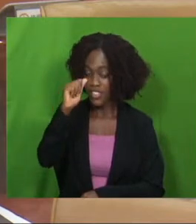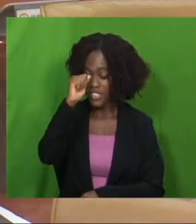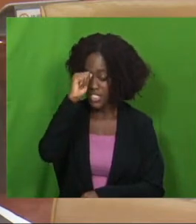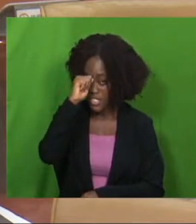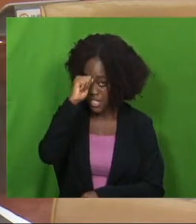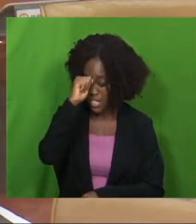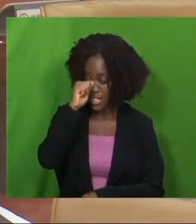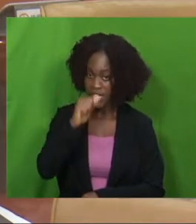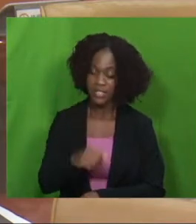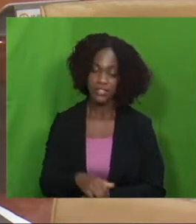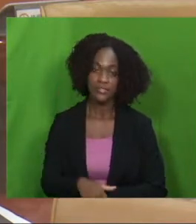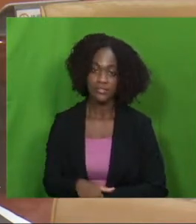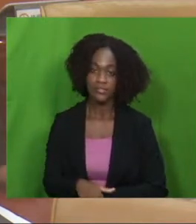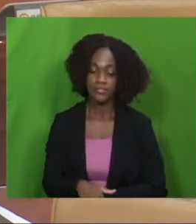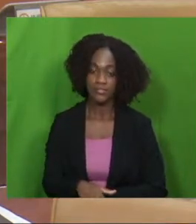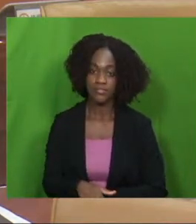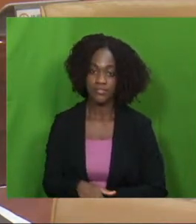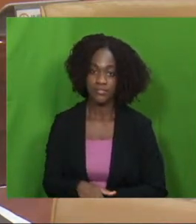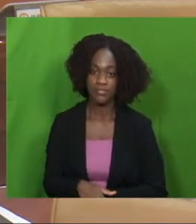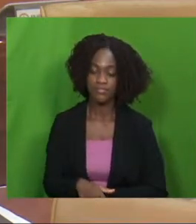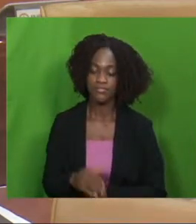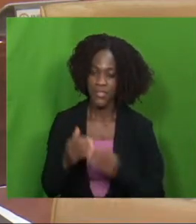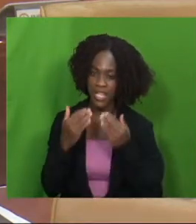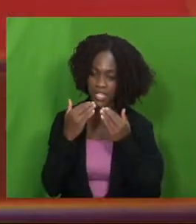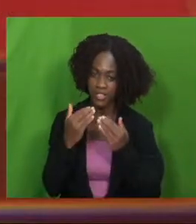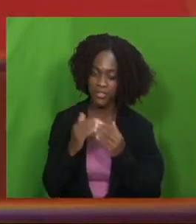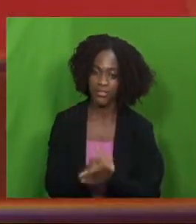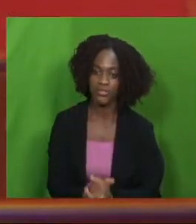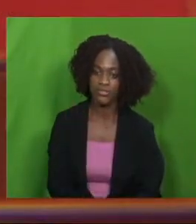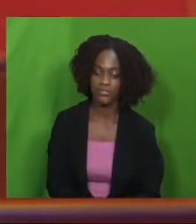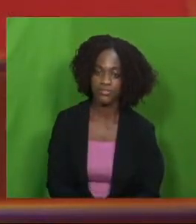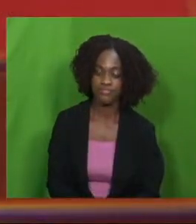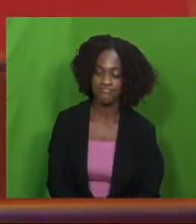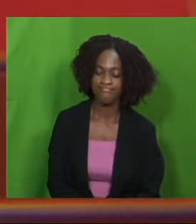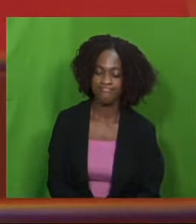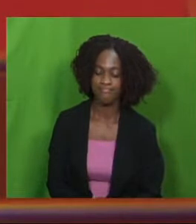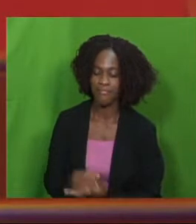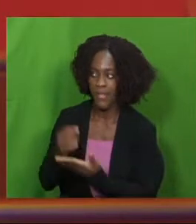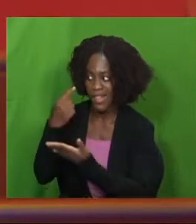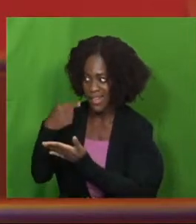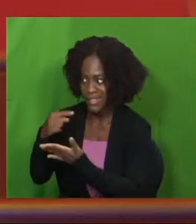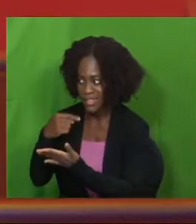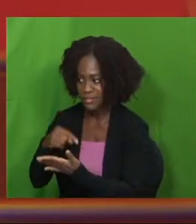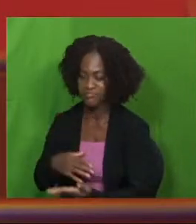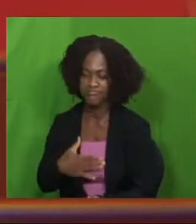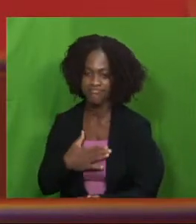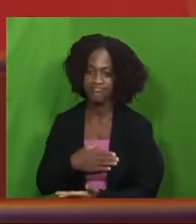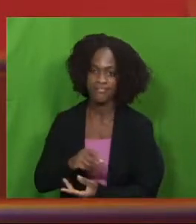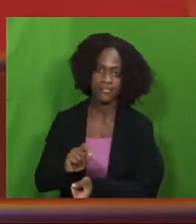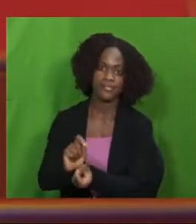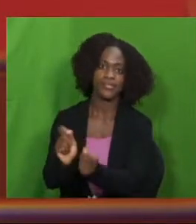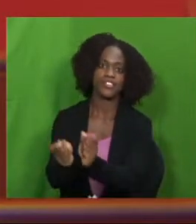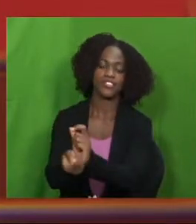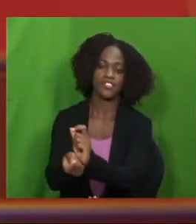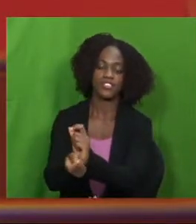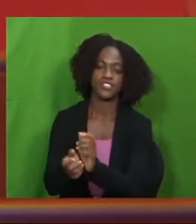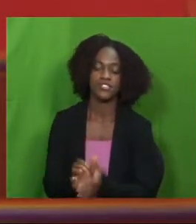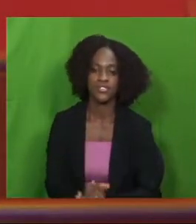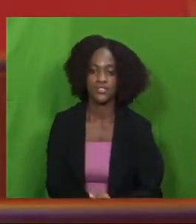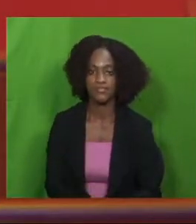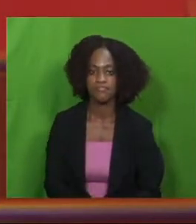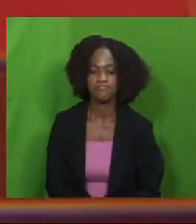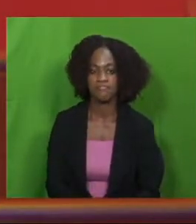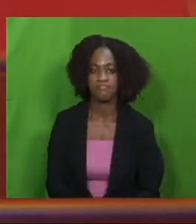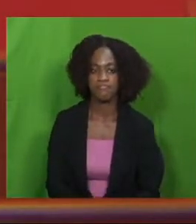of the India. Thank you so much. Table office, kindly do the necessary